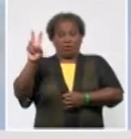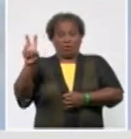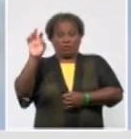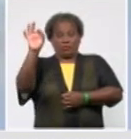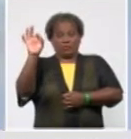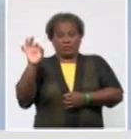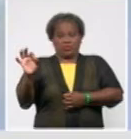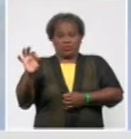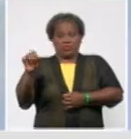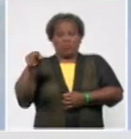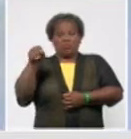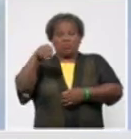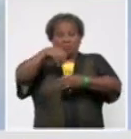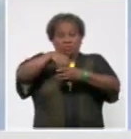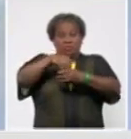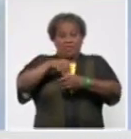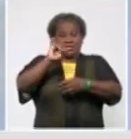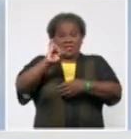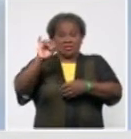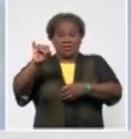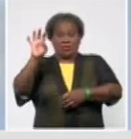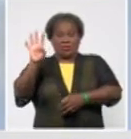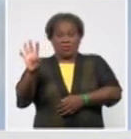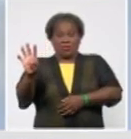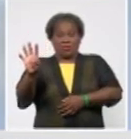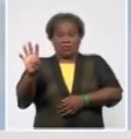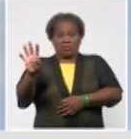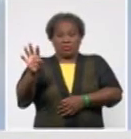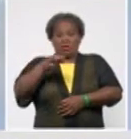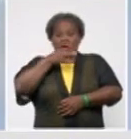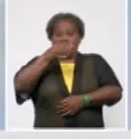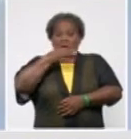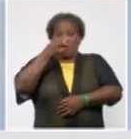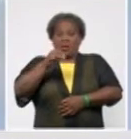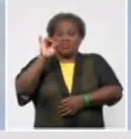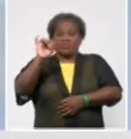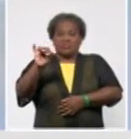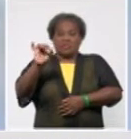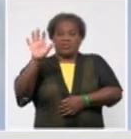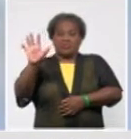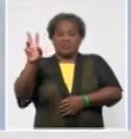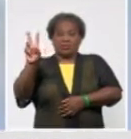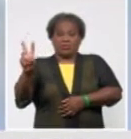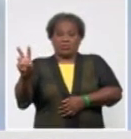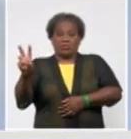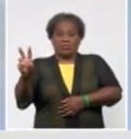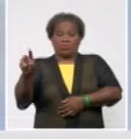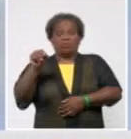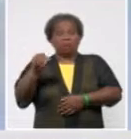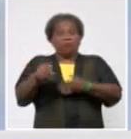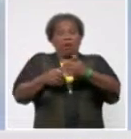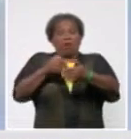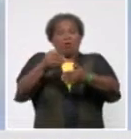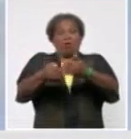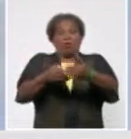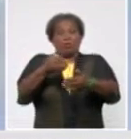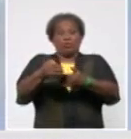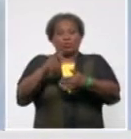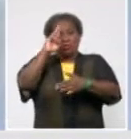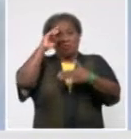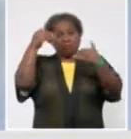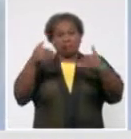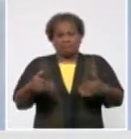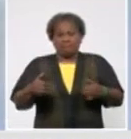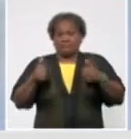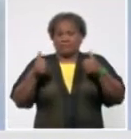652, or the 98.2%, present a clinically stable evolution. At the beginning of the